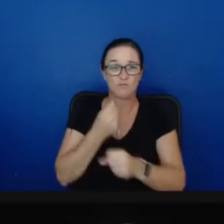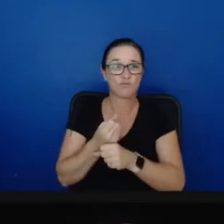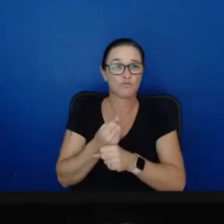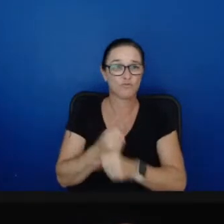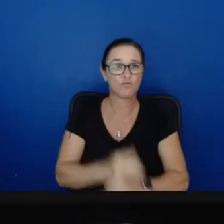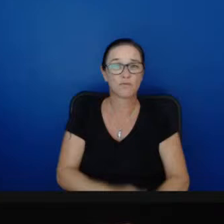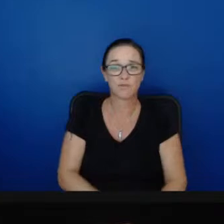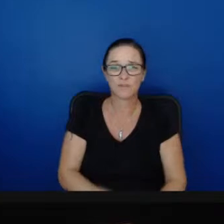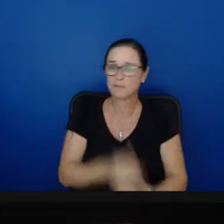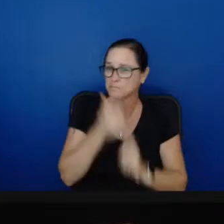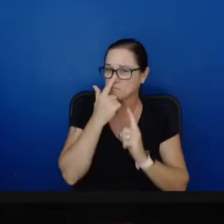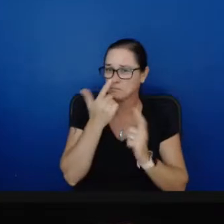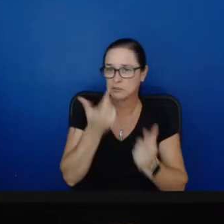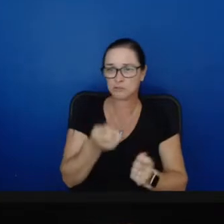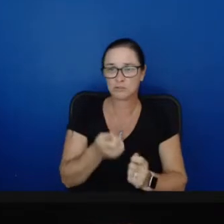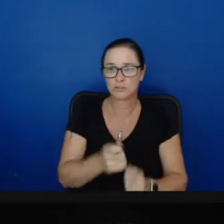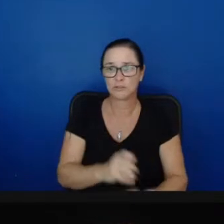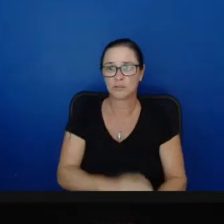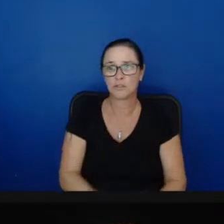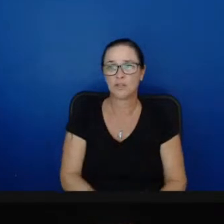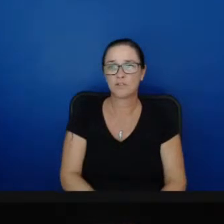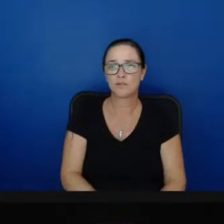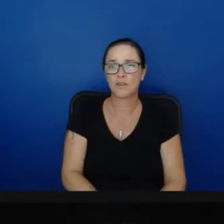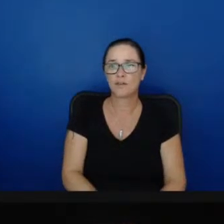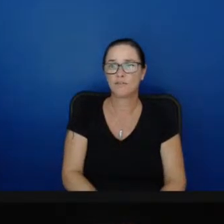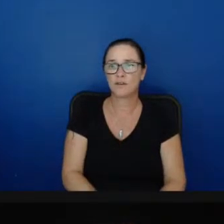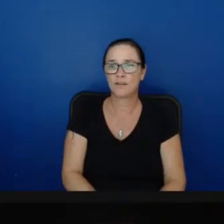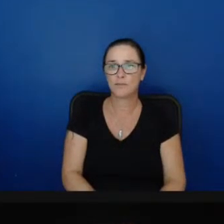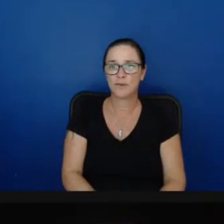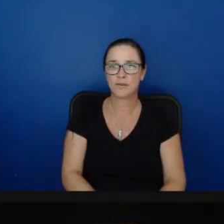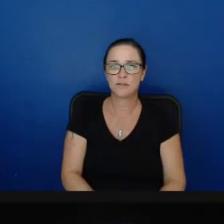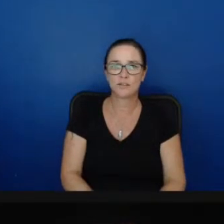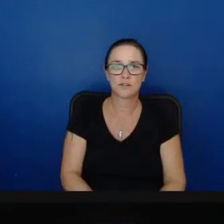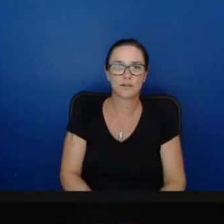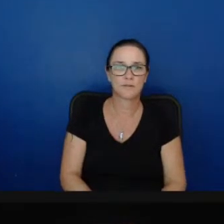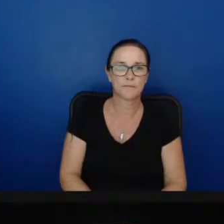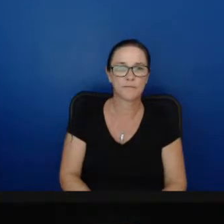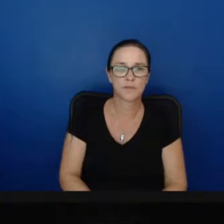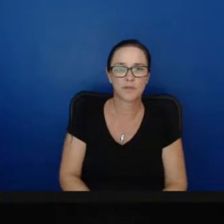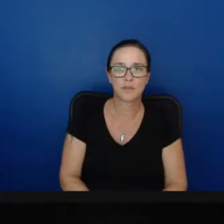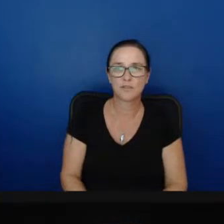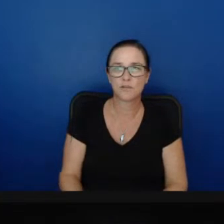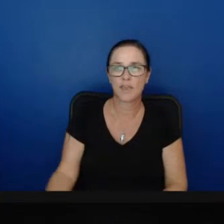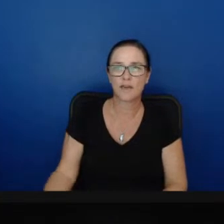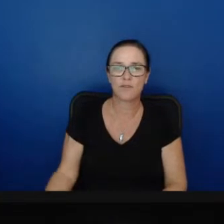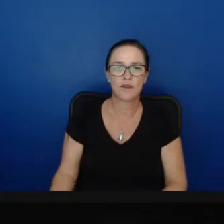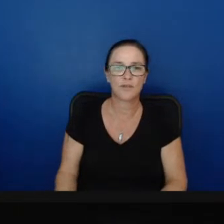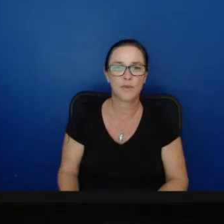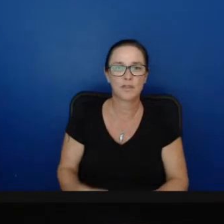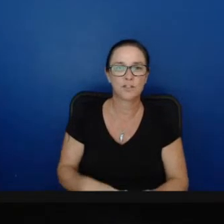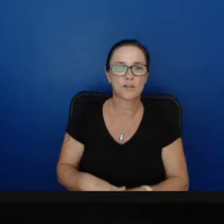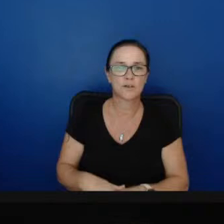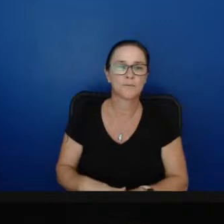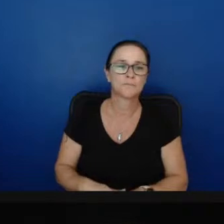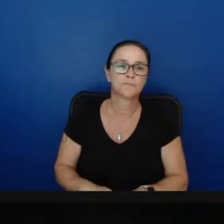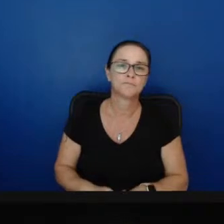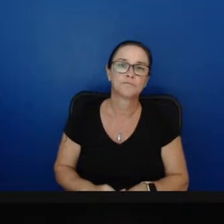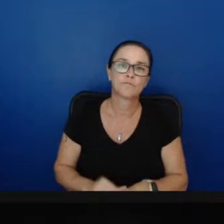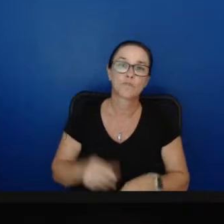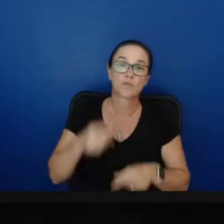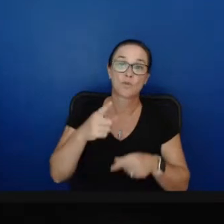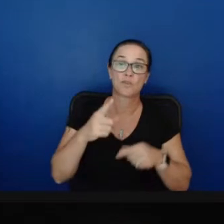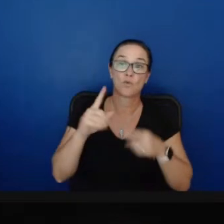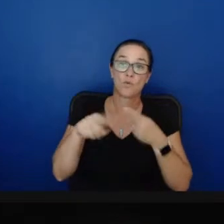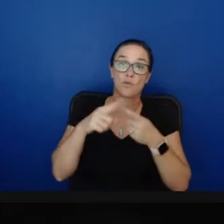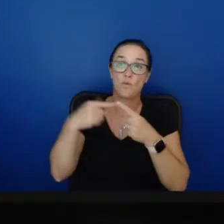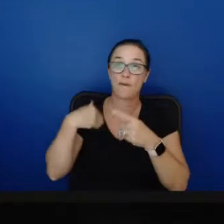So really interesting stuff. They were monitoring a lava tube that was feeding this, and when the lava no longer comes into the